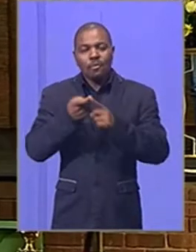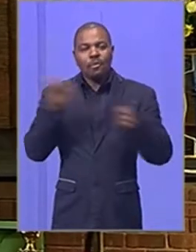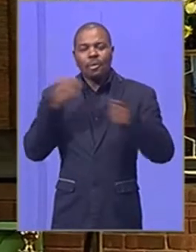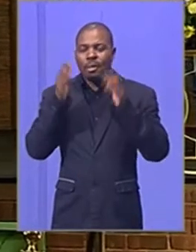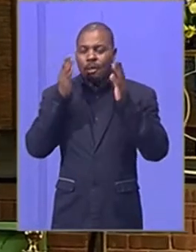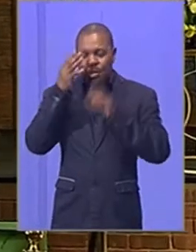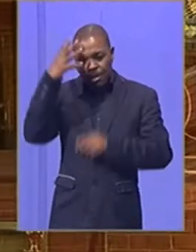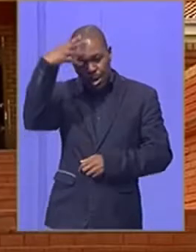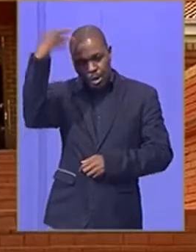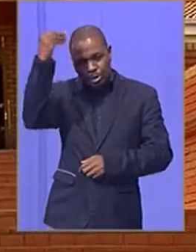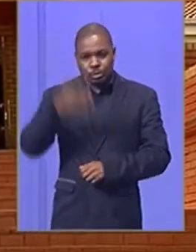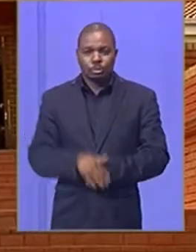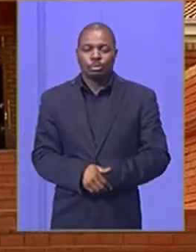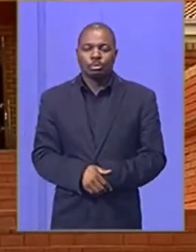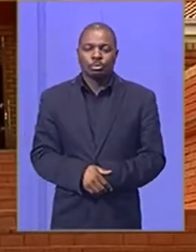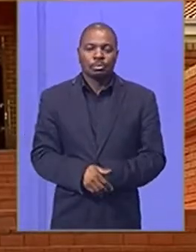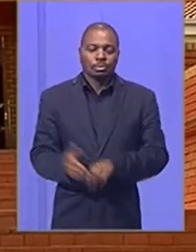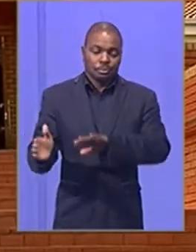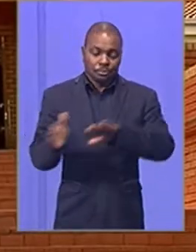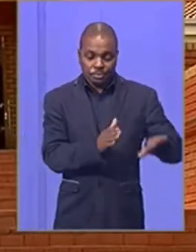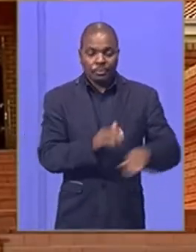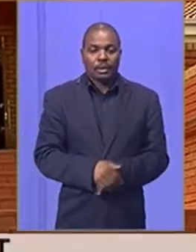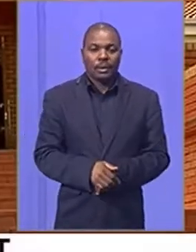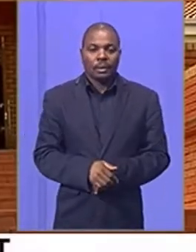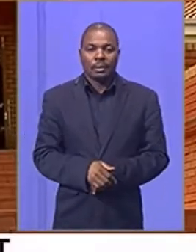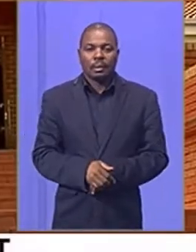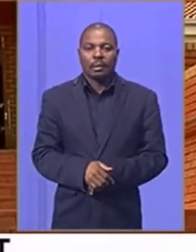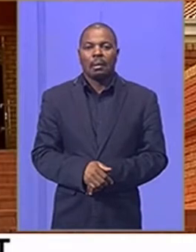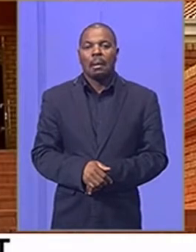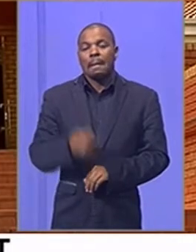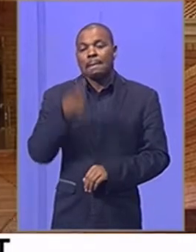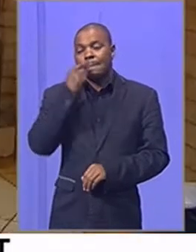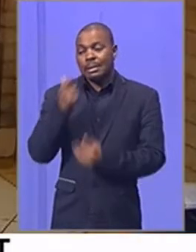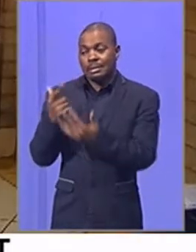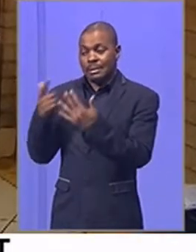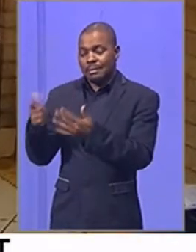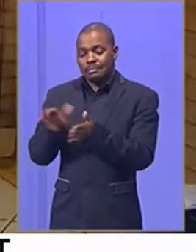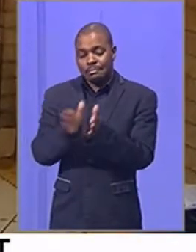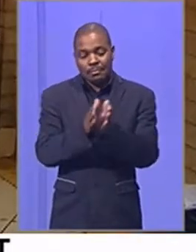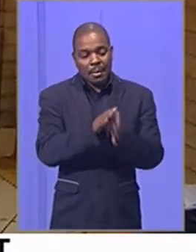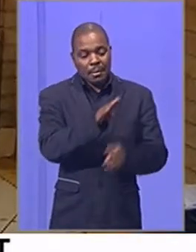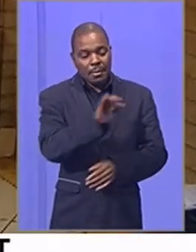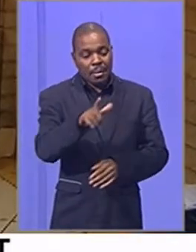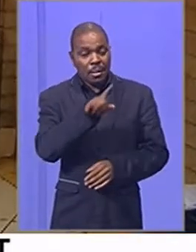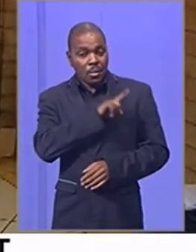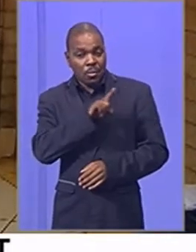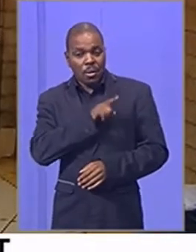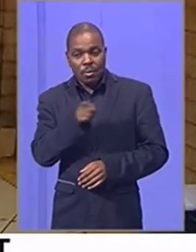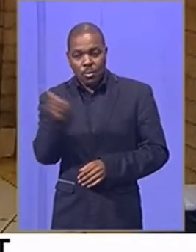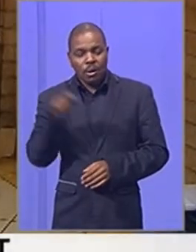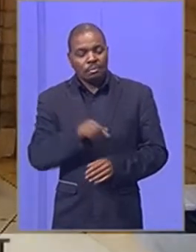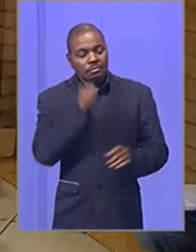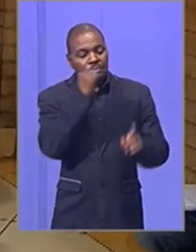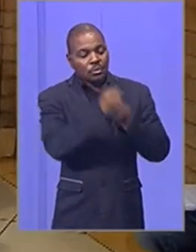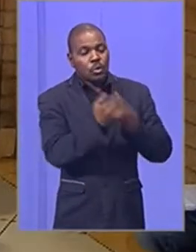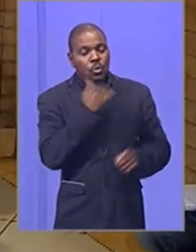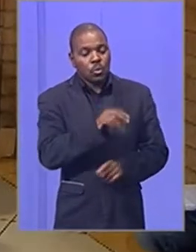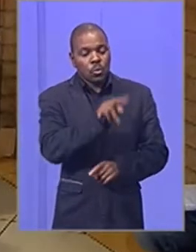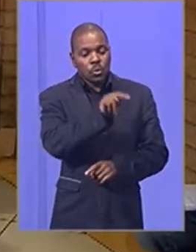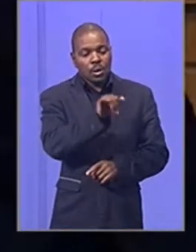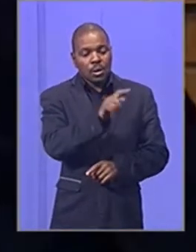ba Lesotho. Ka lehlakoreng le leng kopo ya beili ya banna ba supileng ba qosetswang polao ya Elvis Nyati